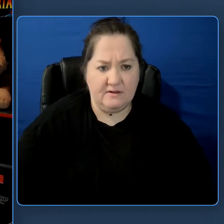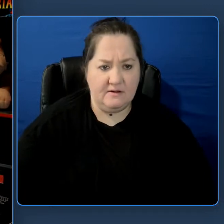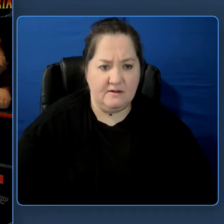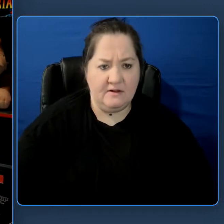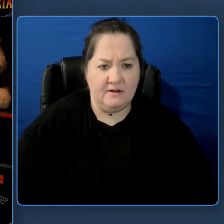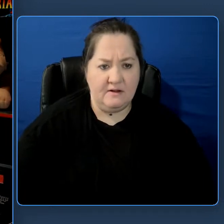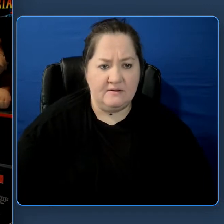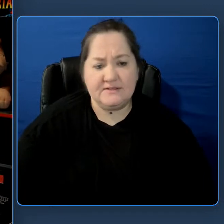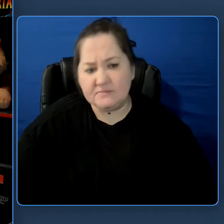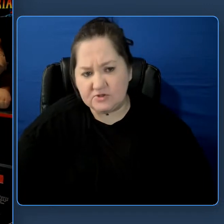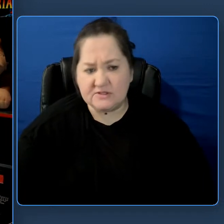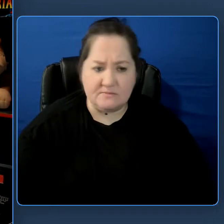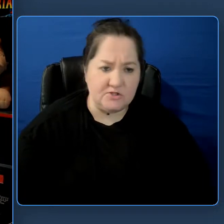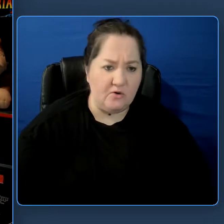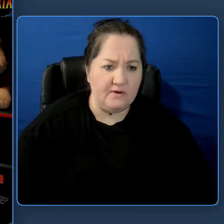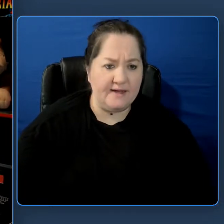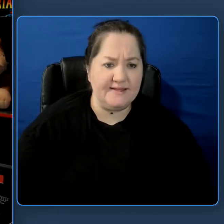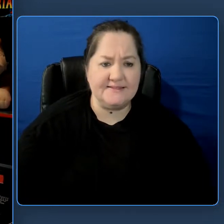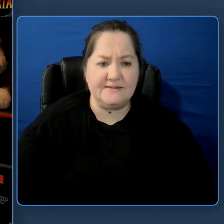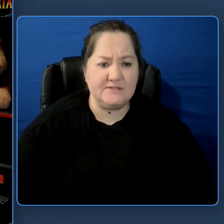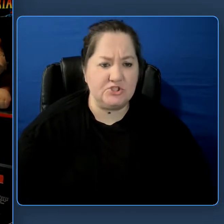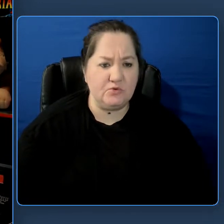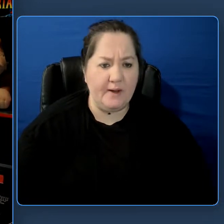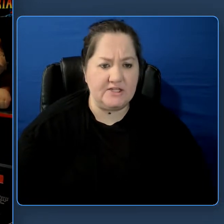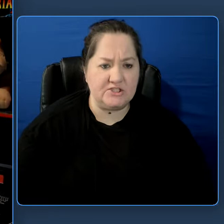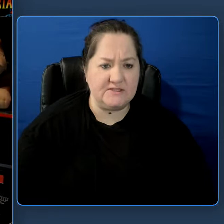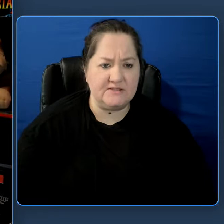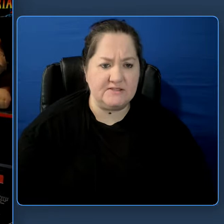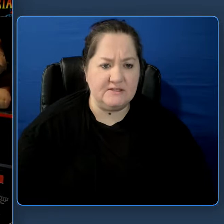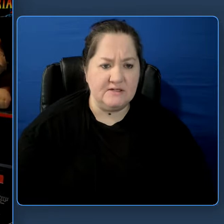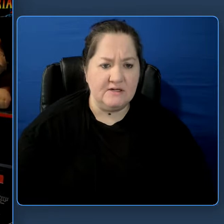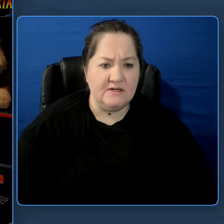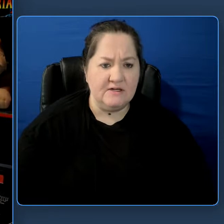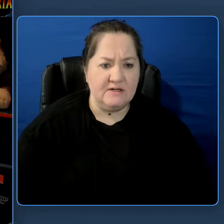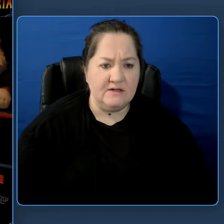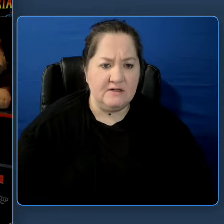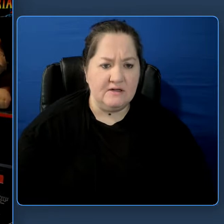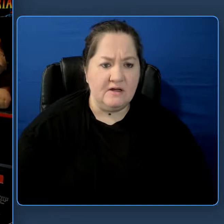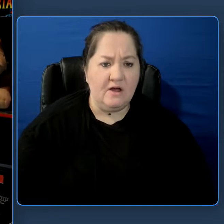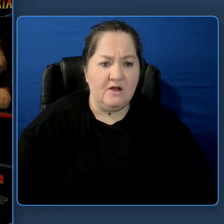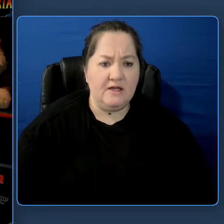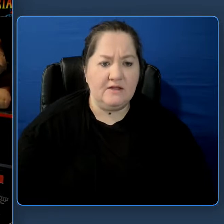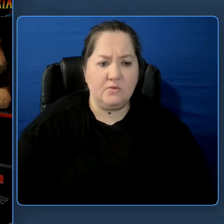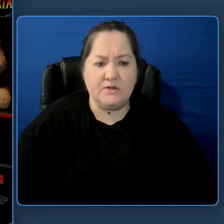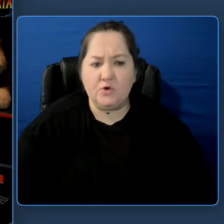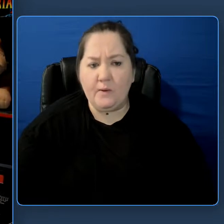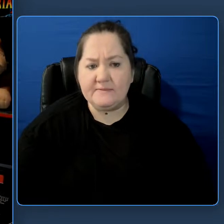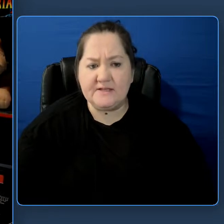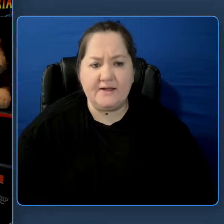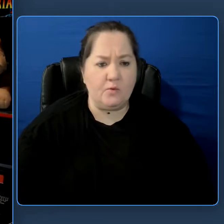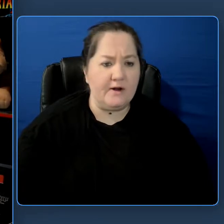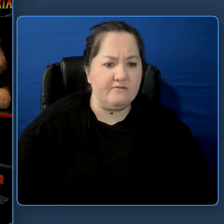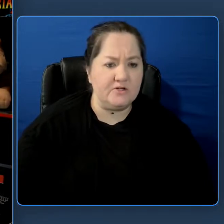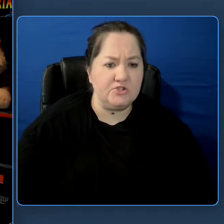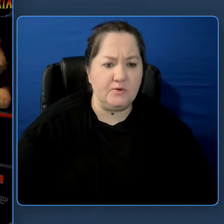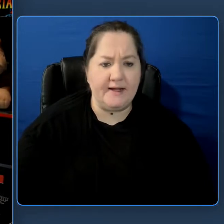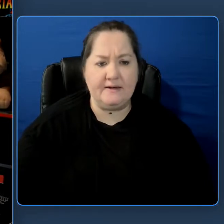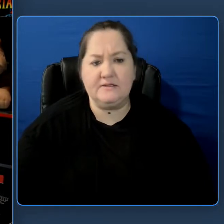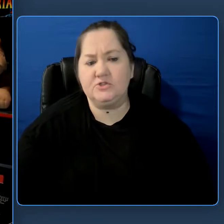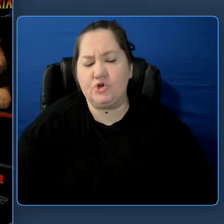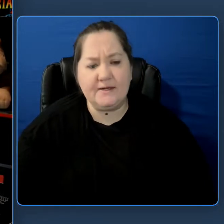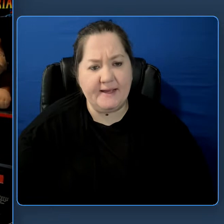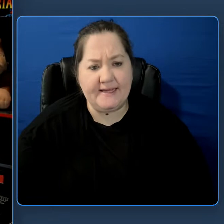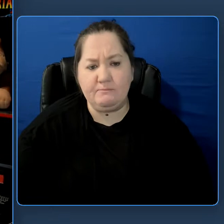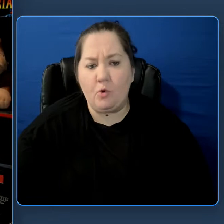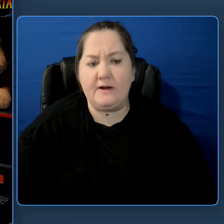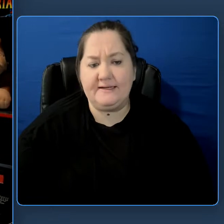work. Some do, some don't. I think in some situations, either with your website or whatever you're